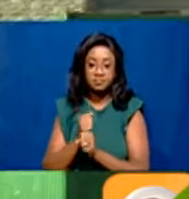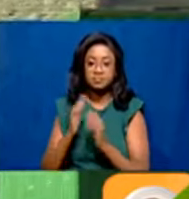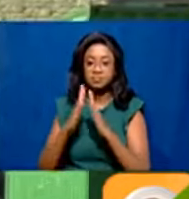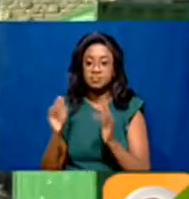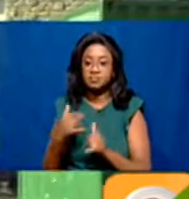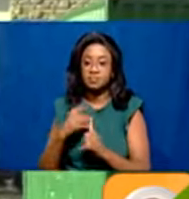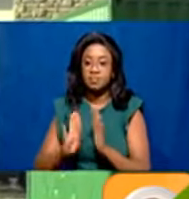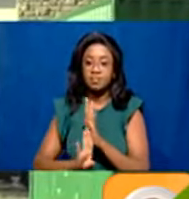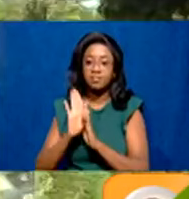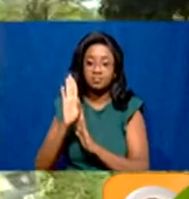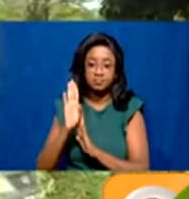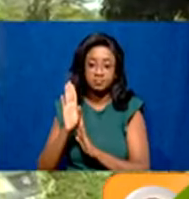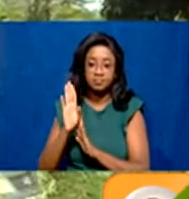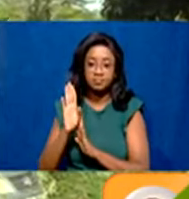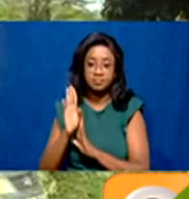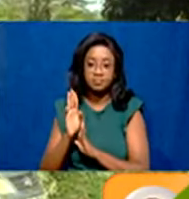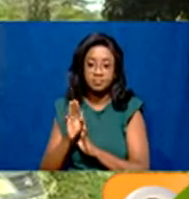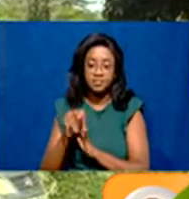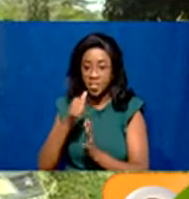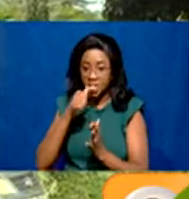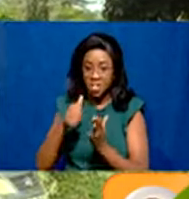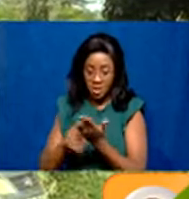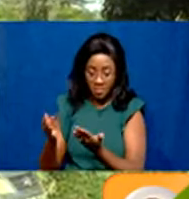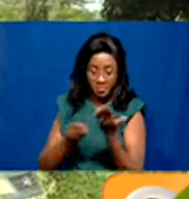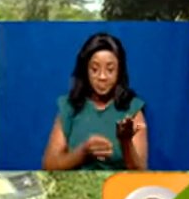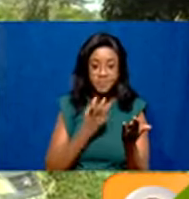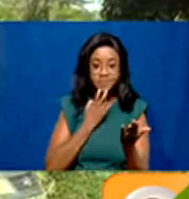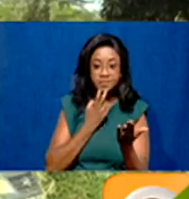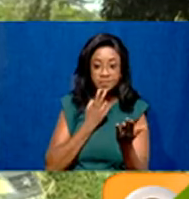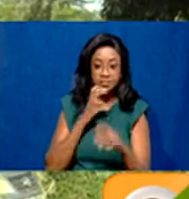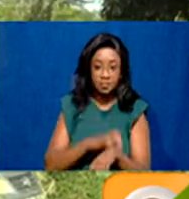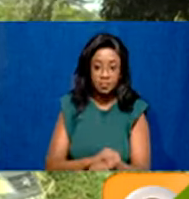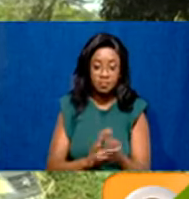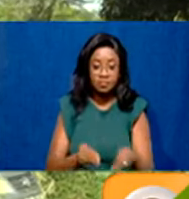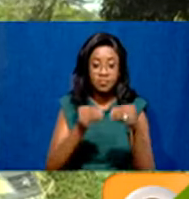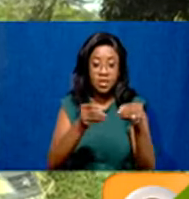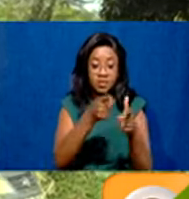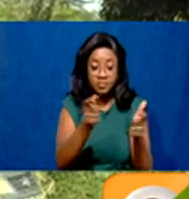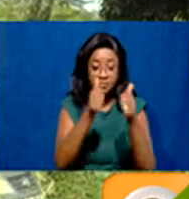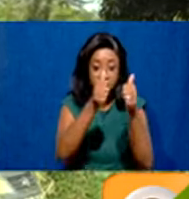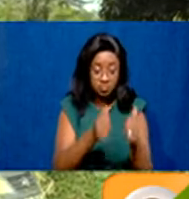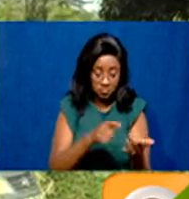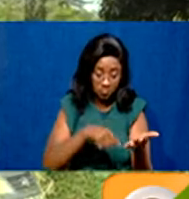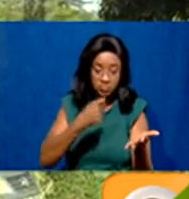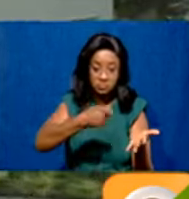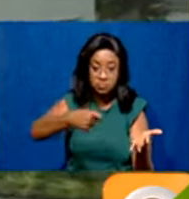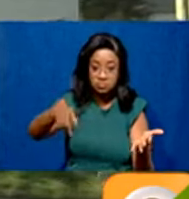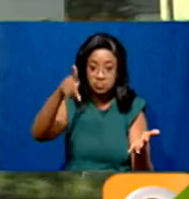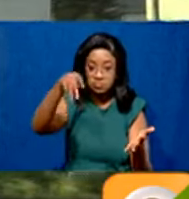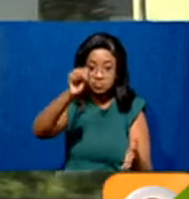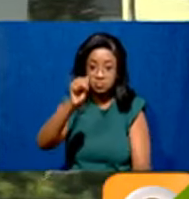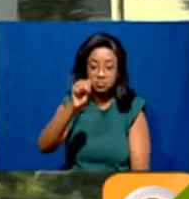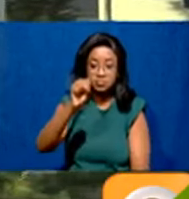Housing and Urban Development, delivered to him on Tuesday. The notice, signed by Housing